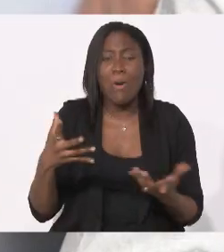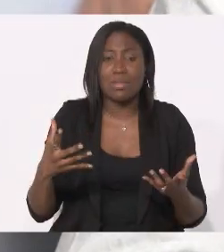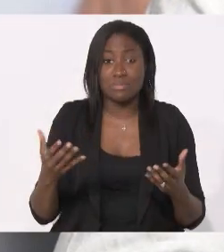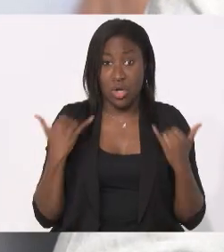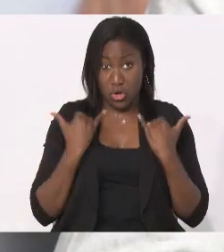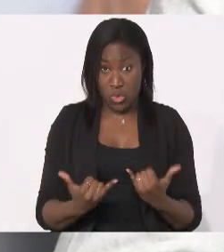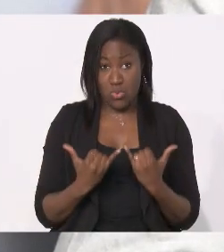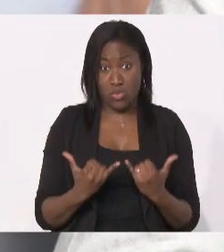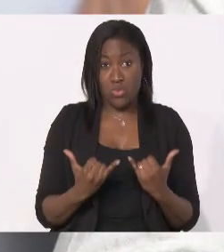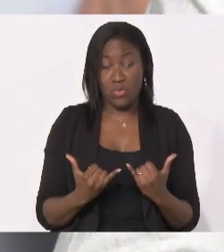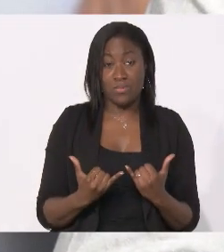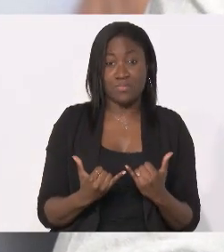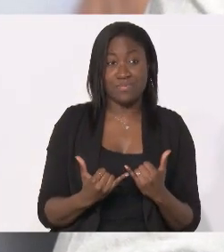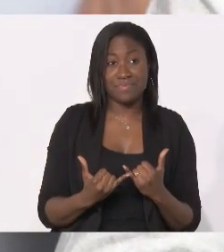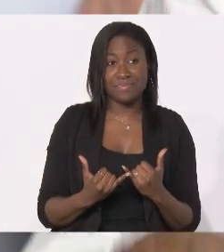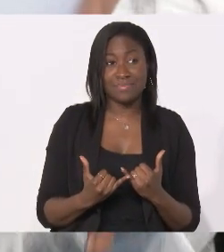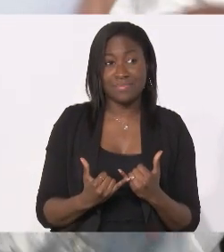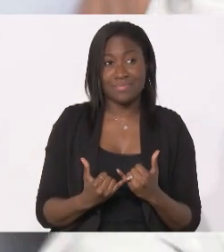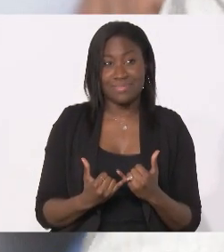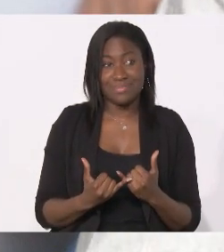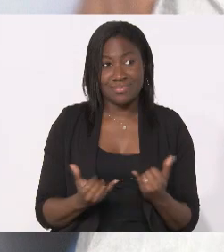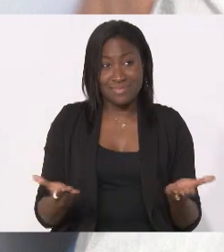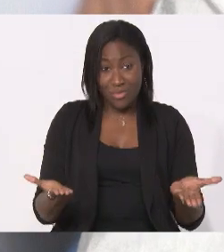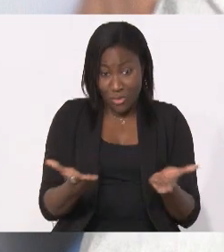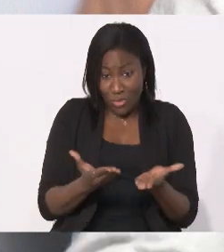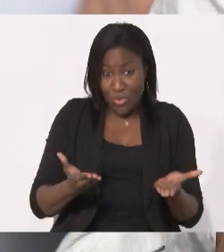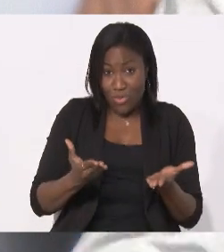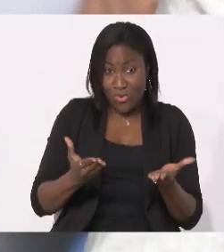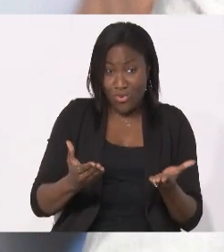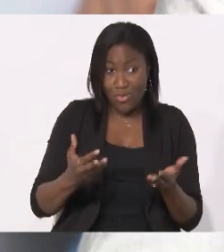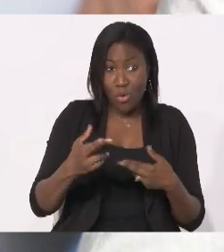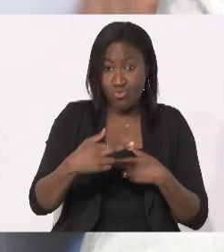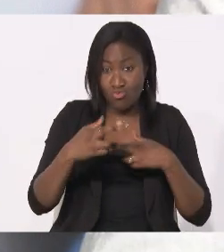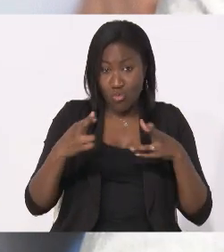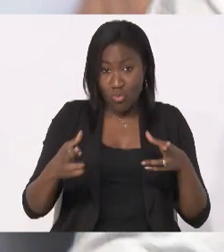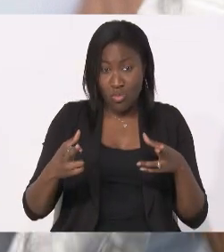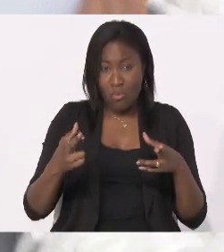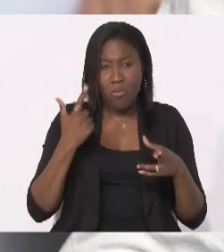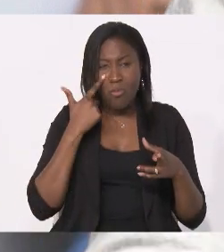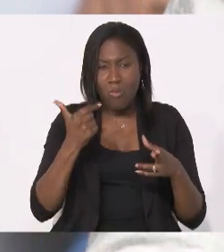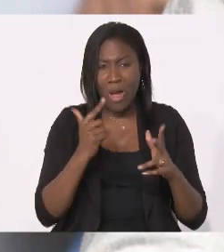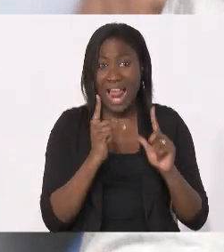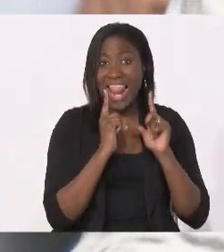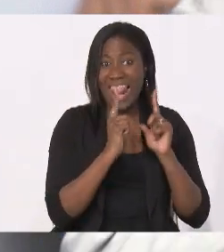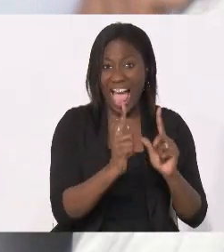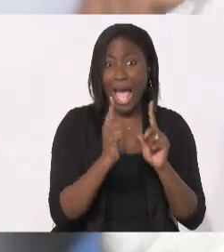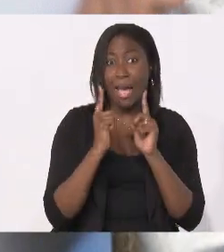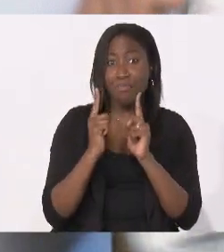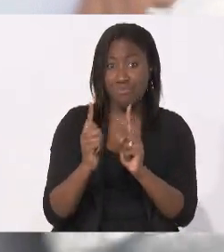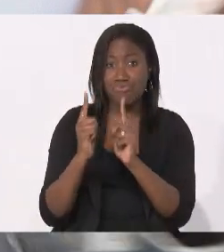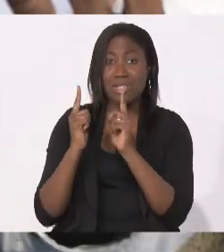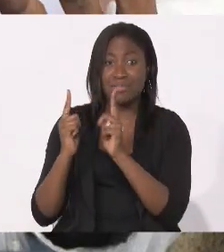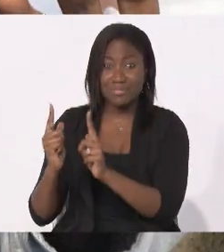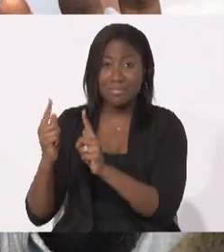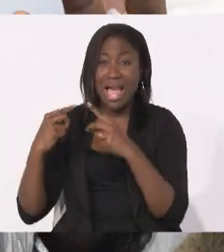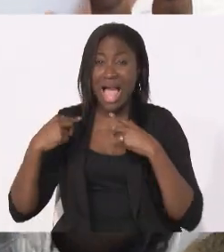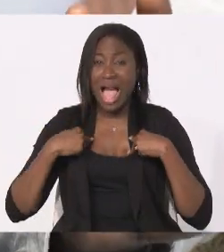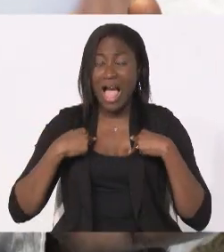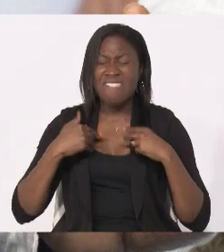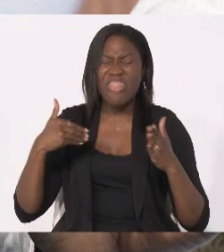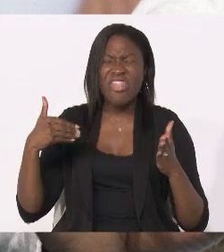We didn't need any American influence. You know, it was all the stories were about us. Yes. So you're speaking